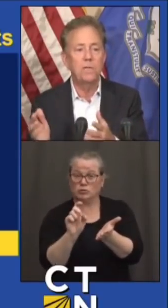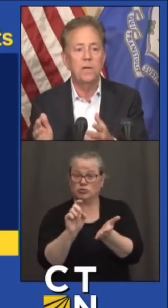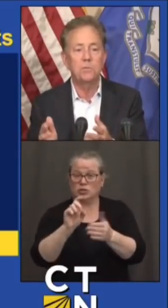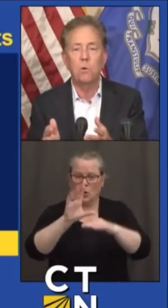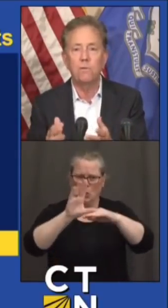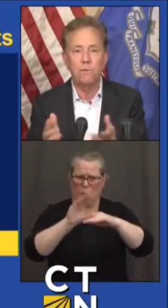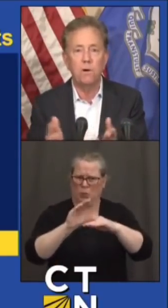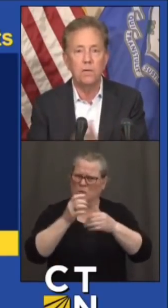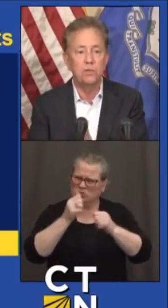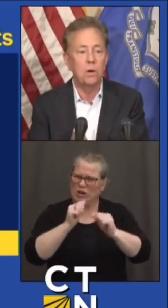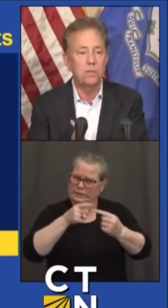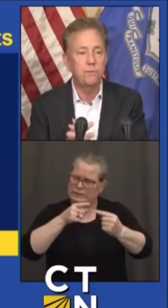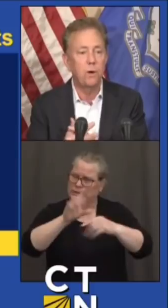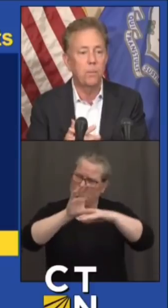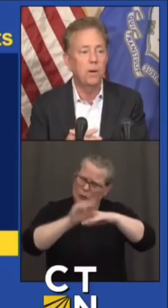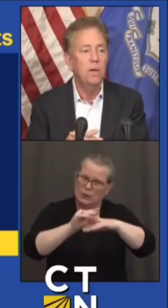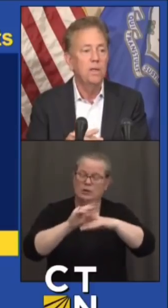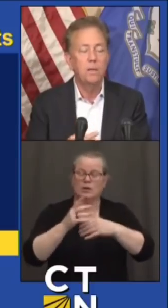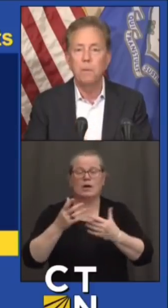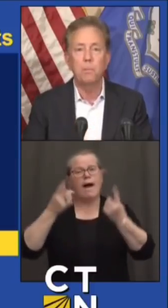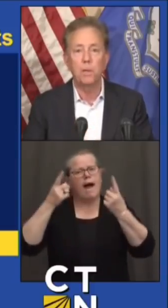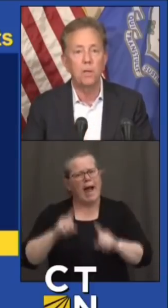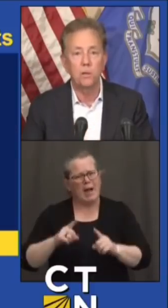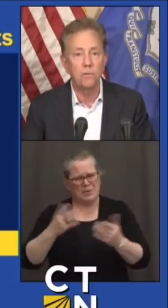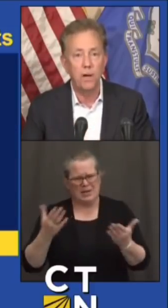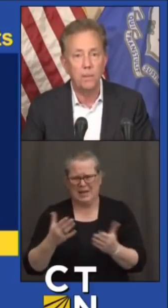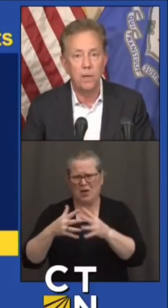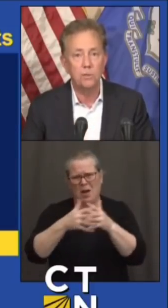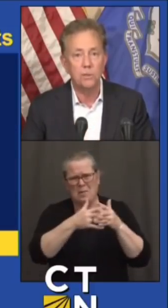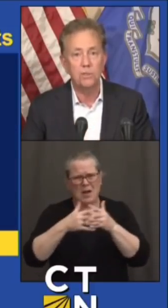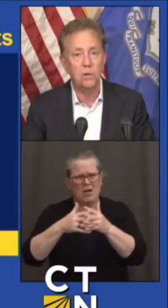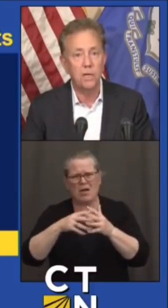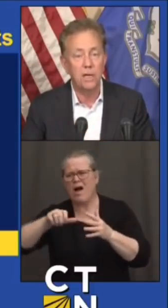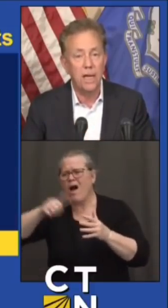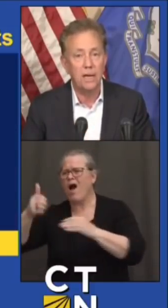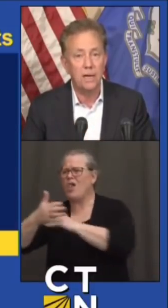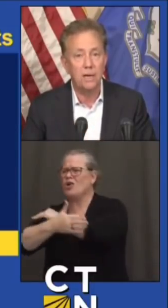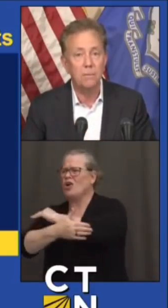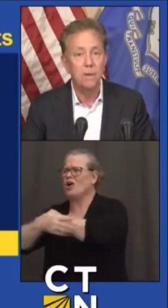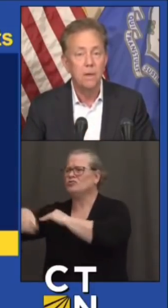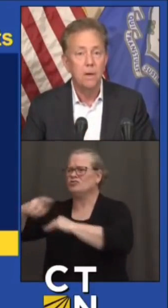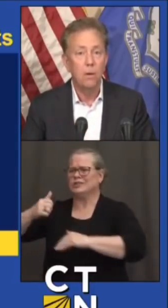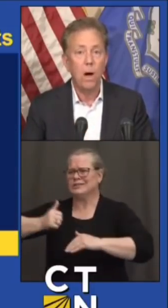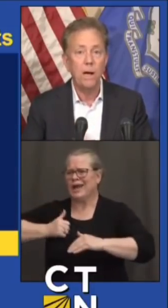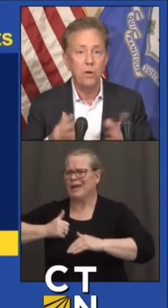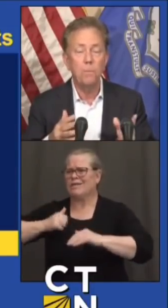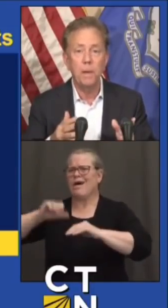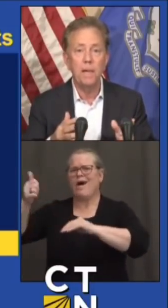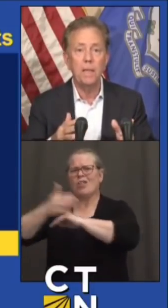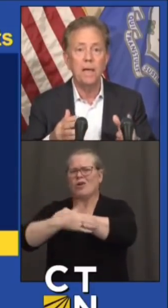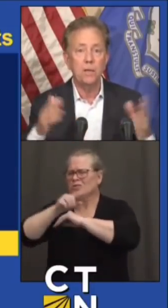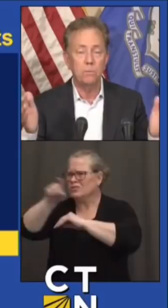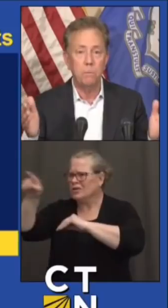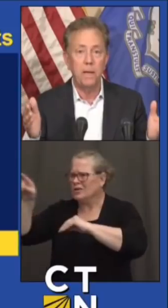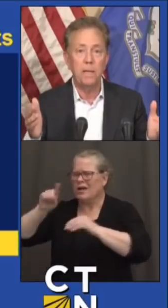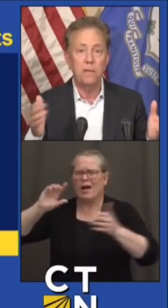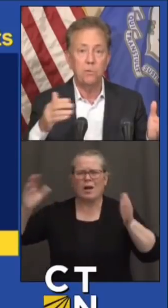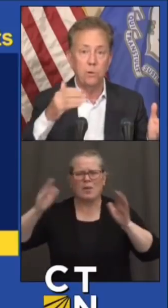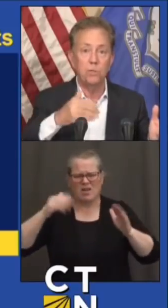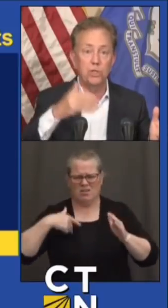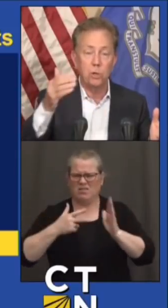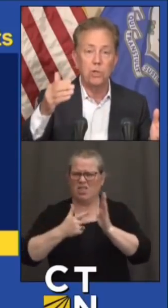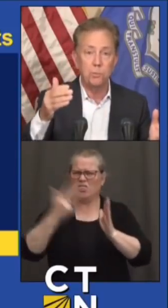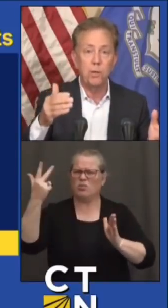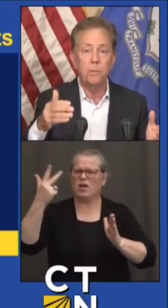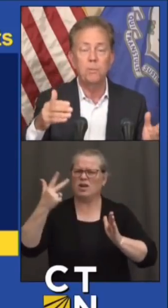pay 3 times more for drugs, pharma, than people in other developed countries, starting in Canada? Why are you paying that? You're paying that